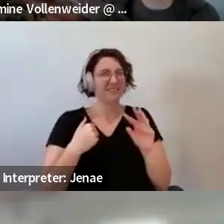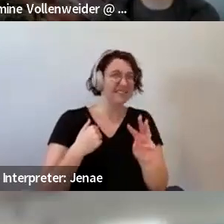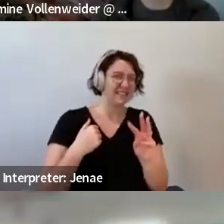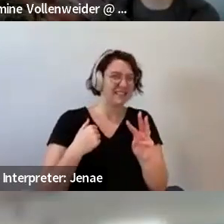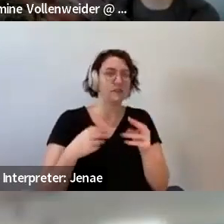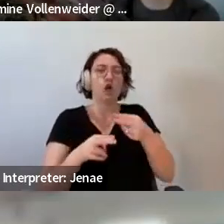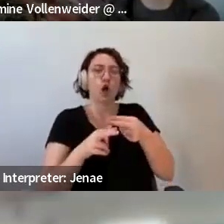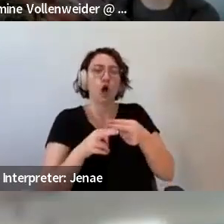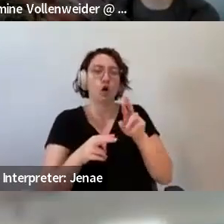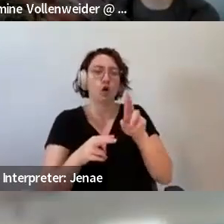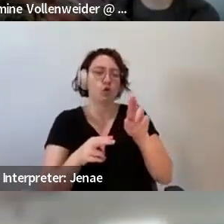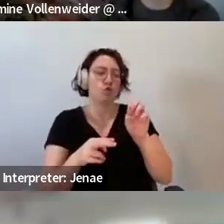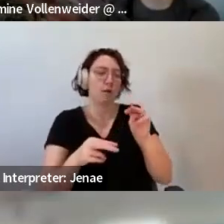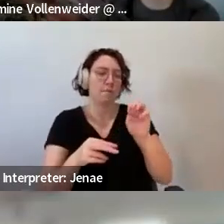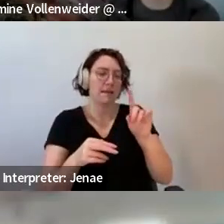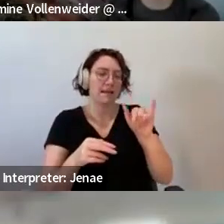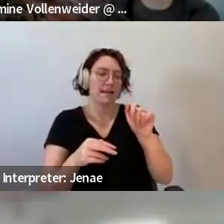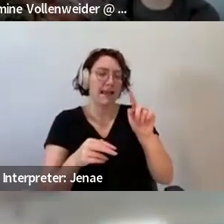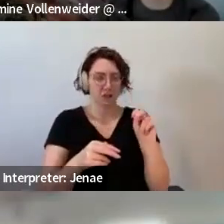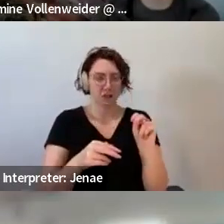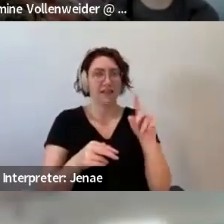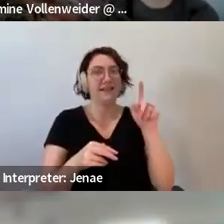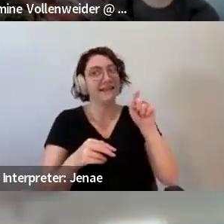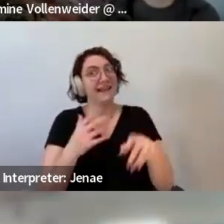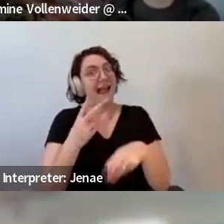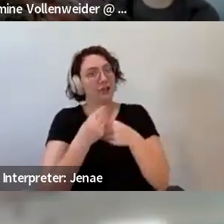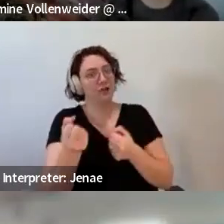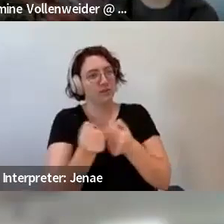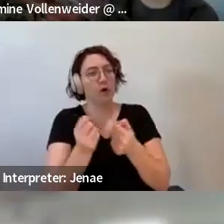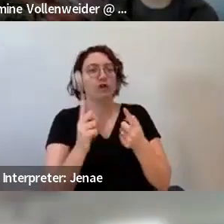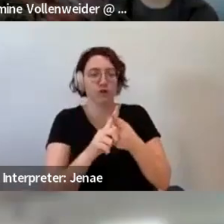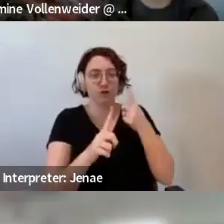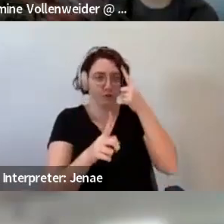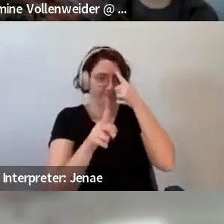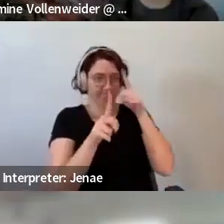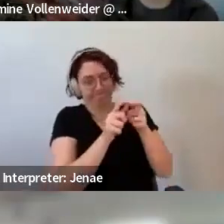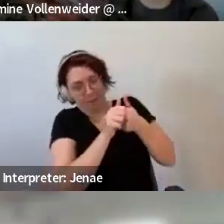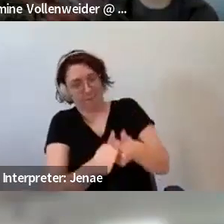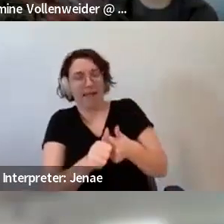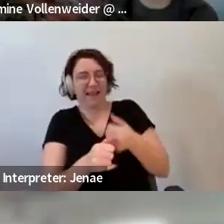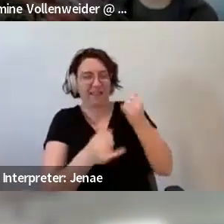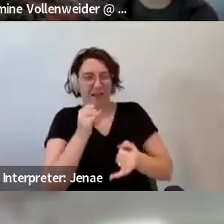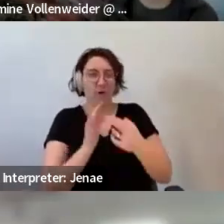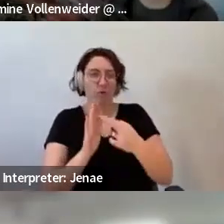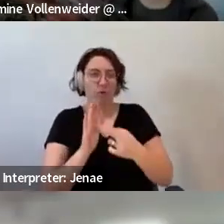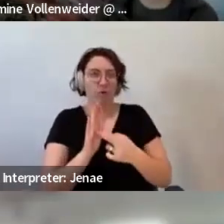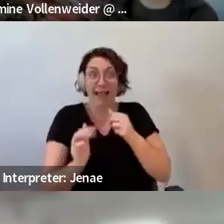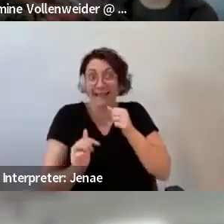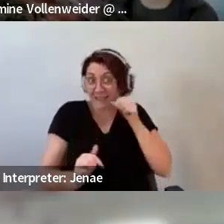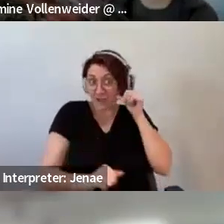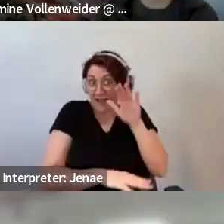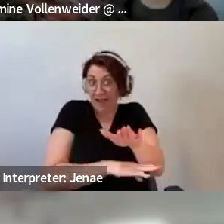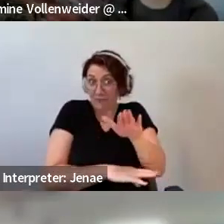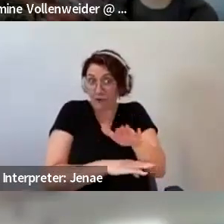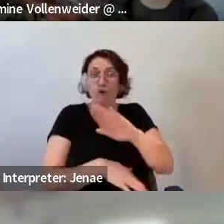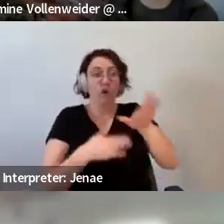call remediation, meaning they needed extra support to become compliant with the final rule. And as of yesterday afternoon, all